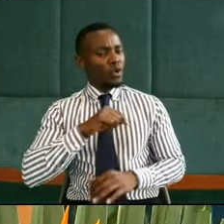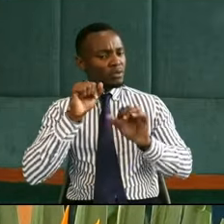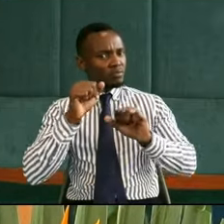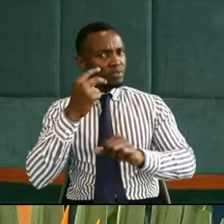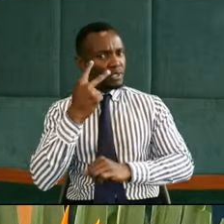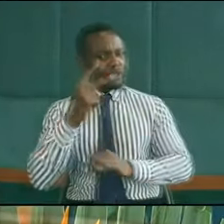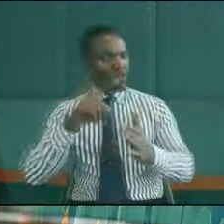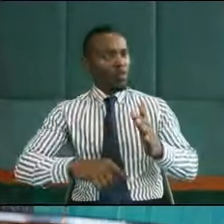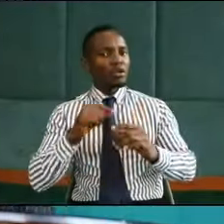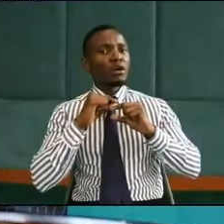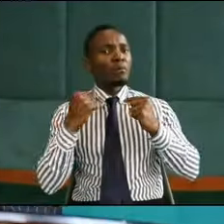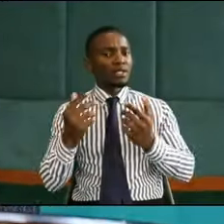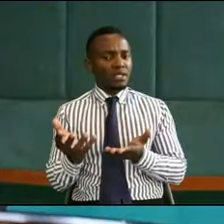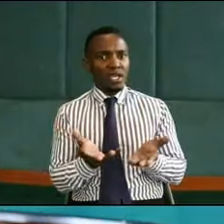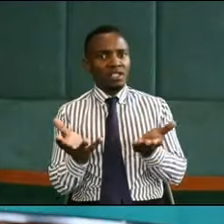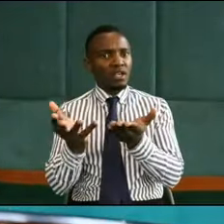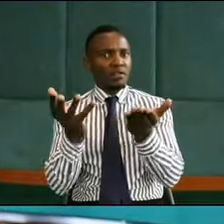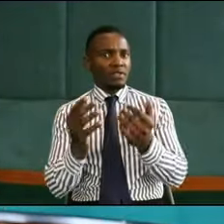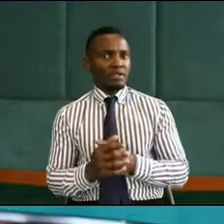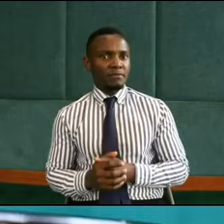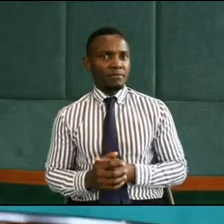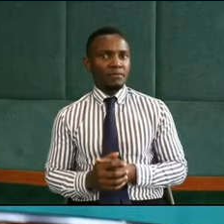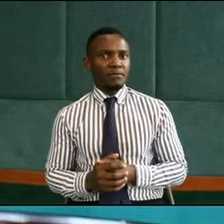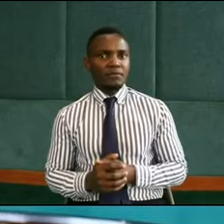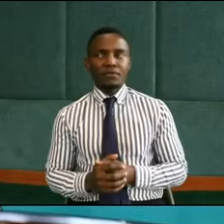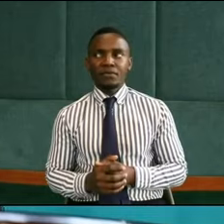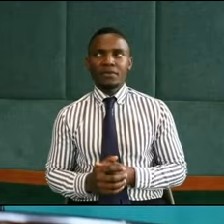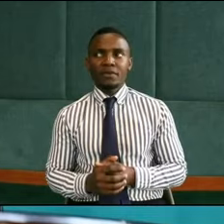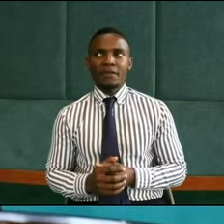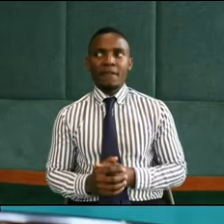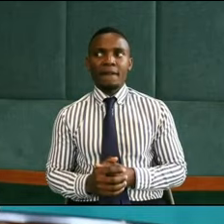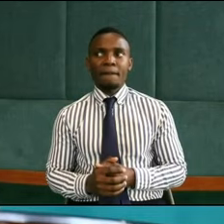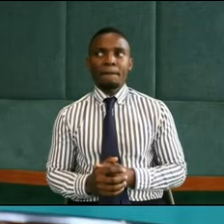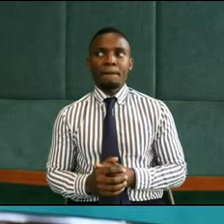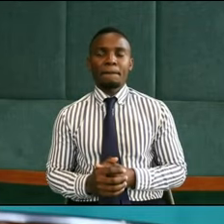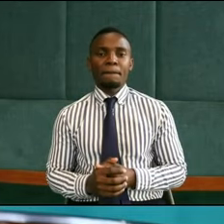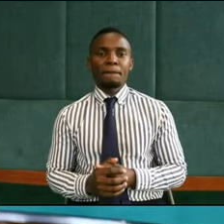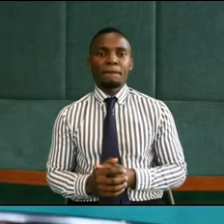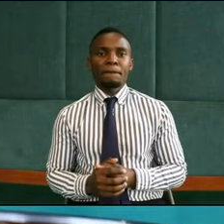sacrifices. We can see the dedication of the pastor.